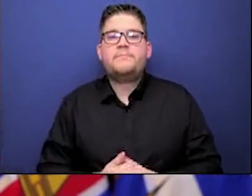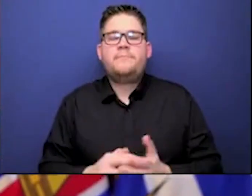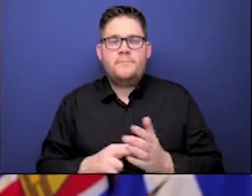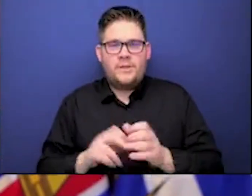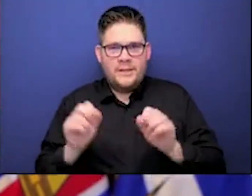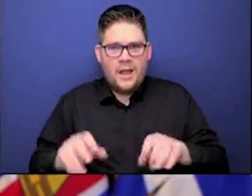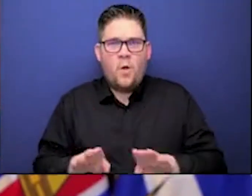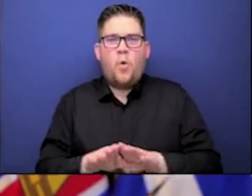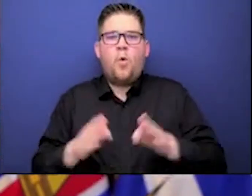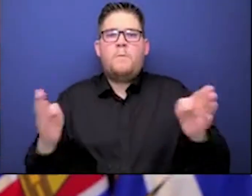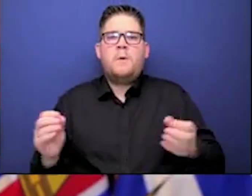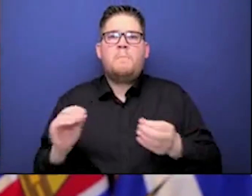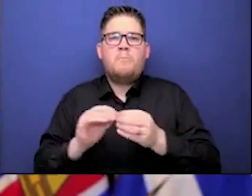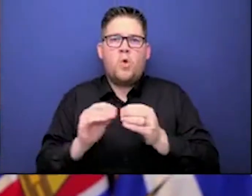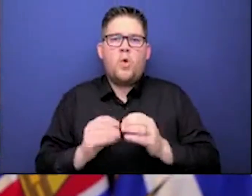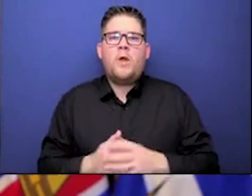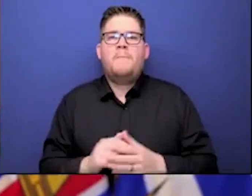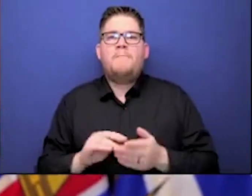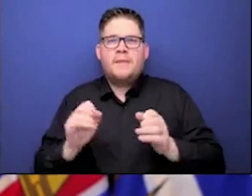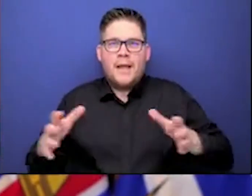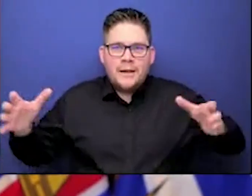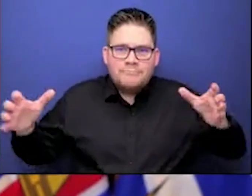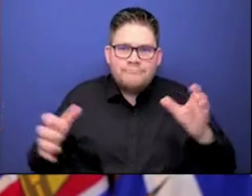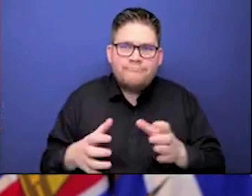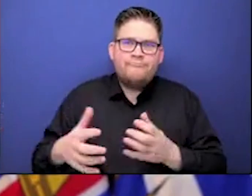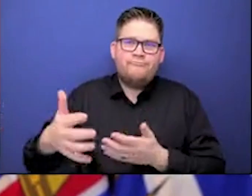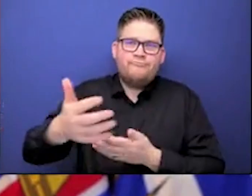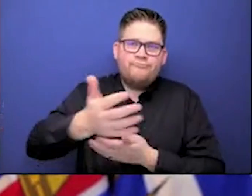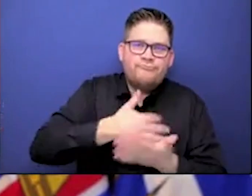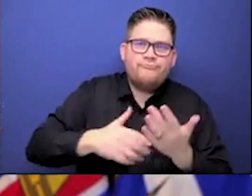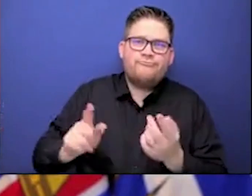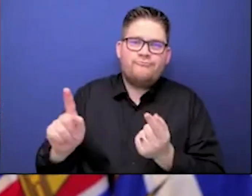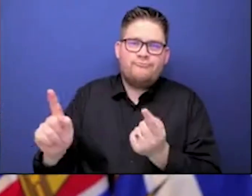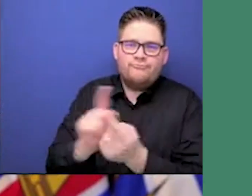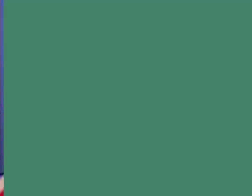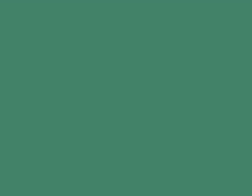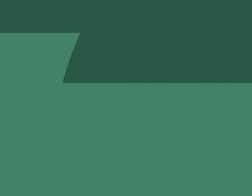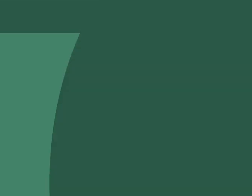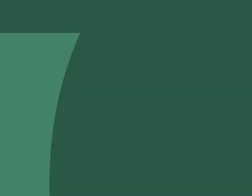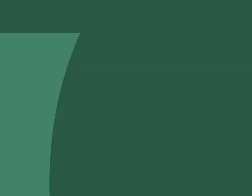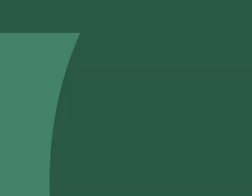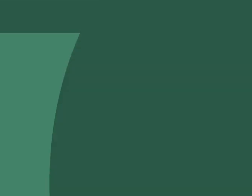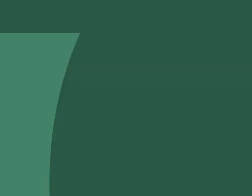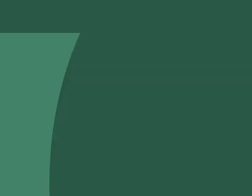that we need, that's going to help us get through the trauma that we've all experienced together.